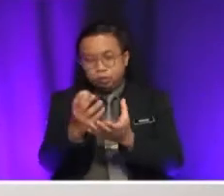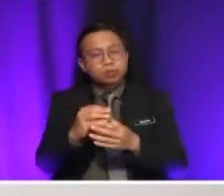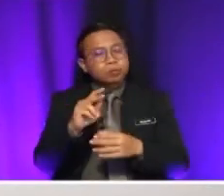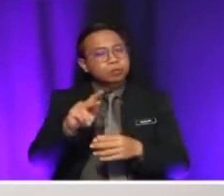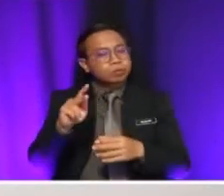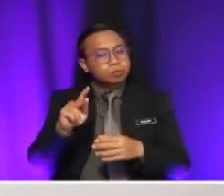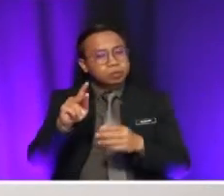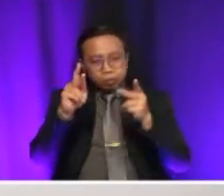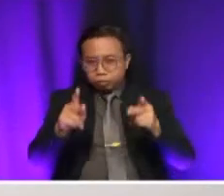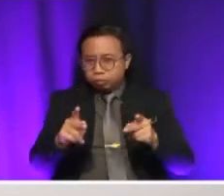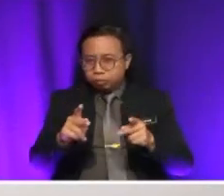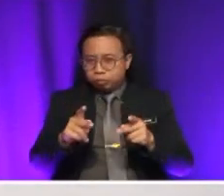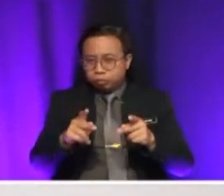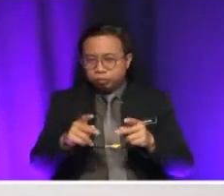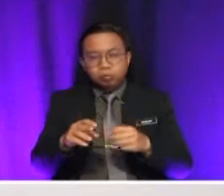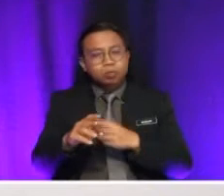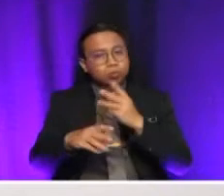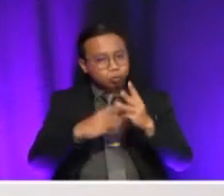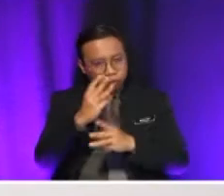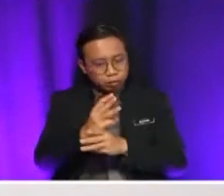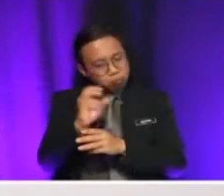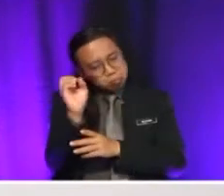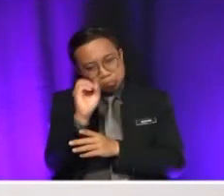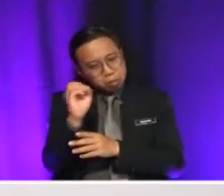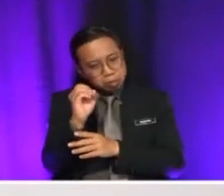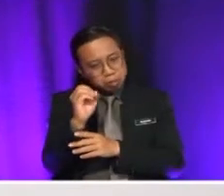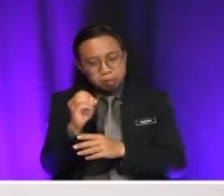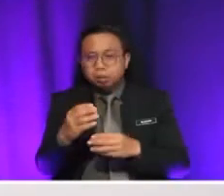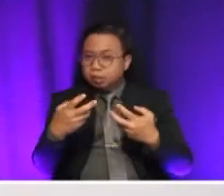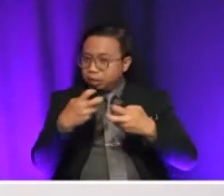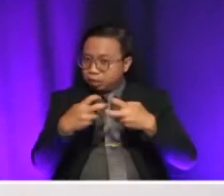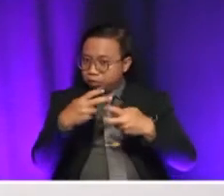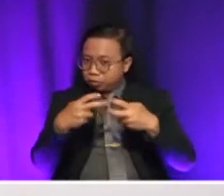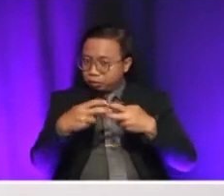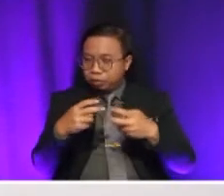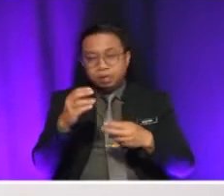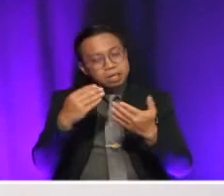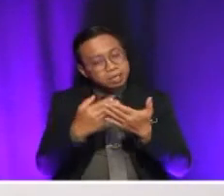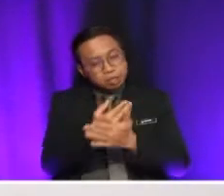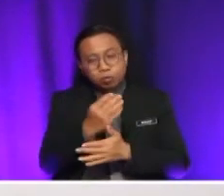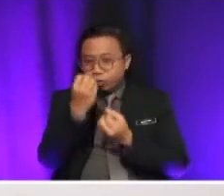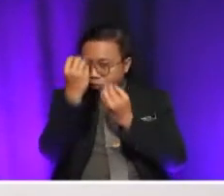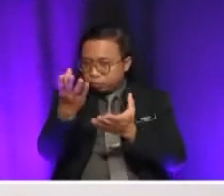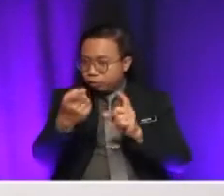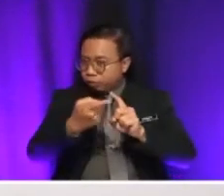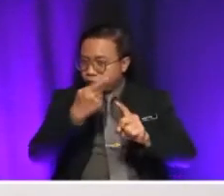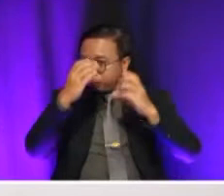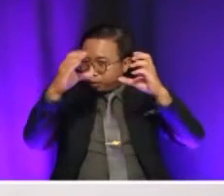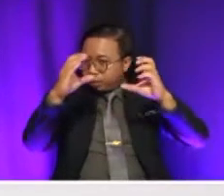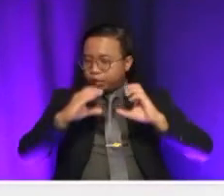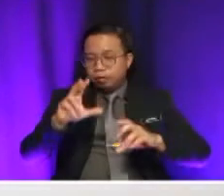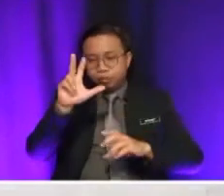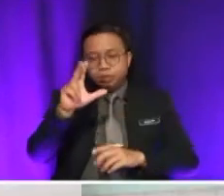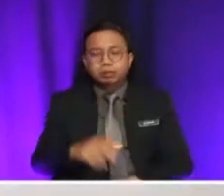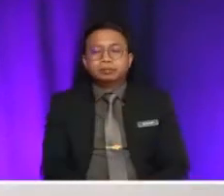over 1.3 billion people worldwide do not have access to electricity. So that is the new information that she found from paragraph 3. Right?